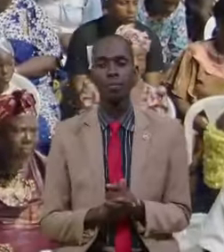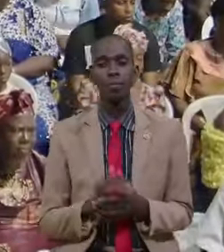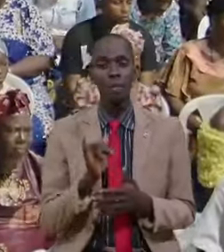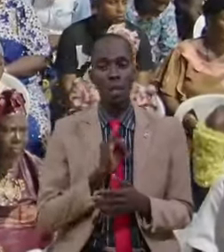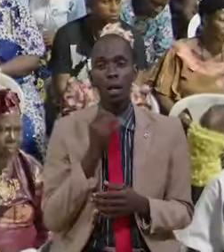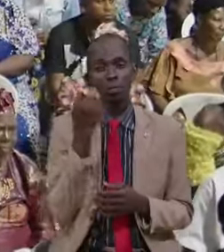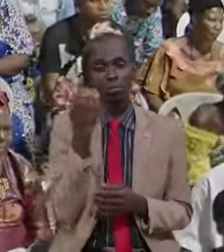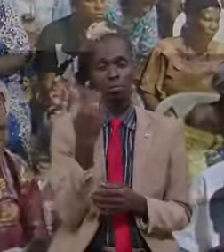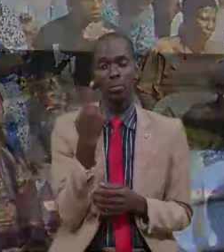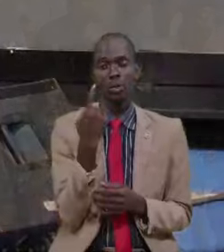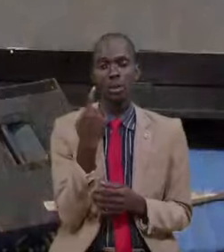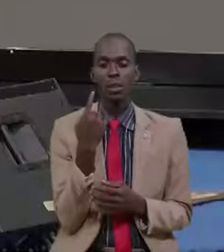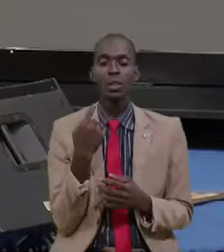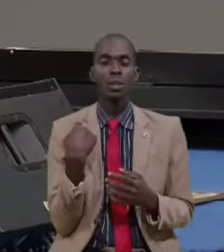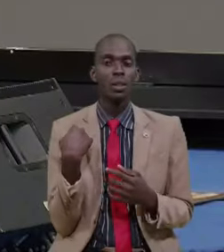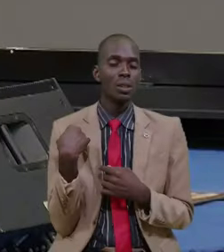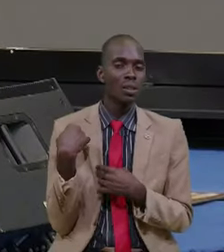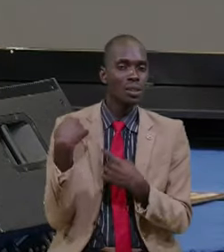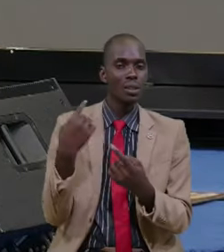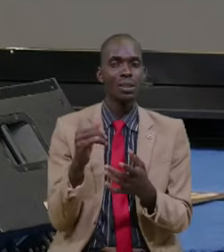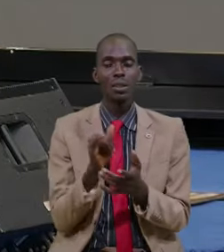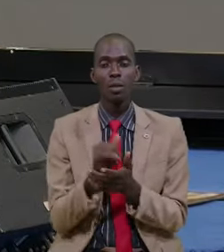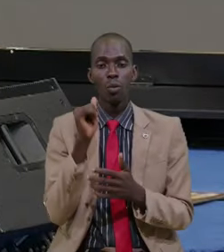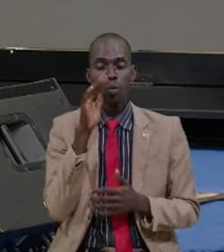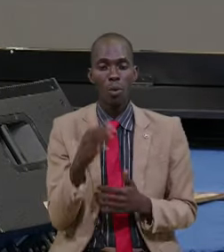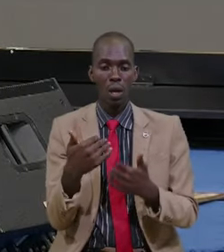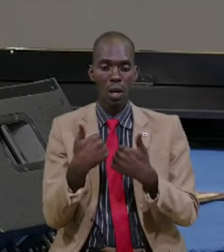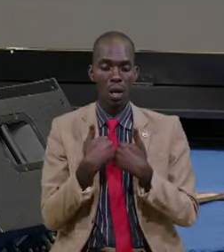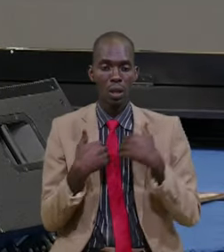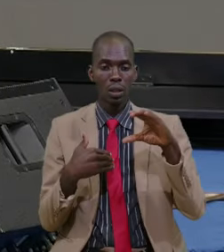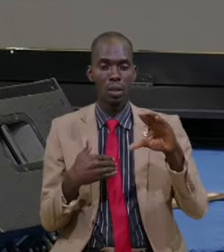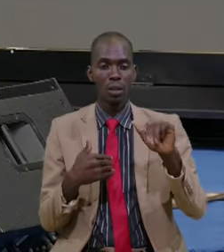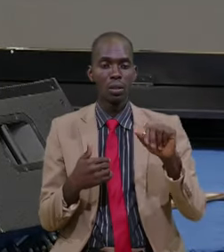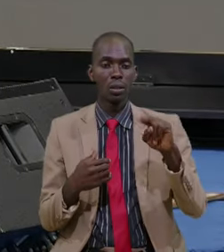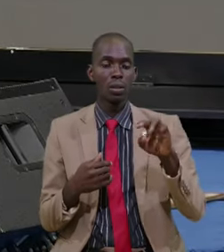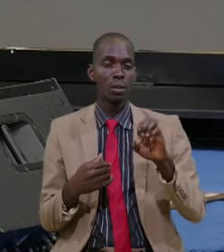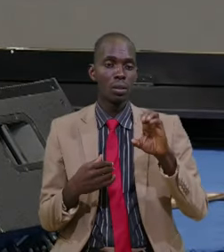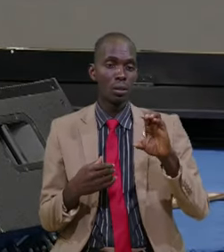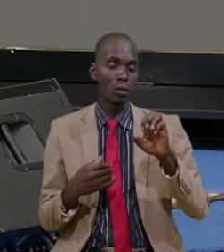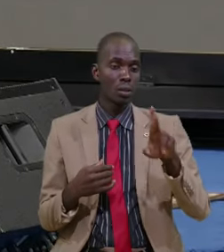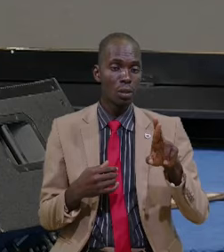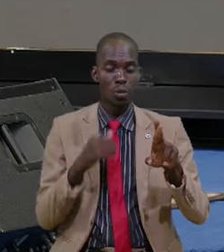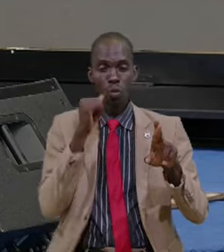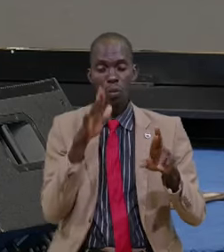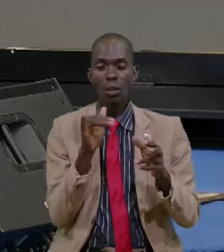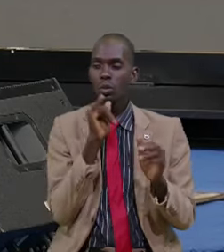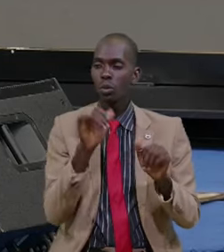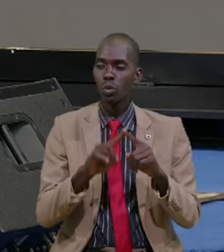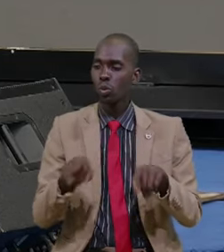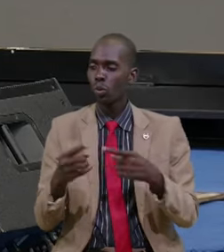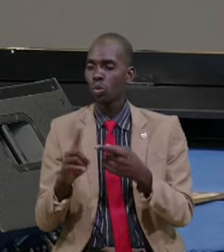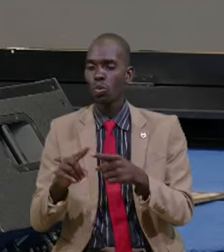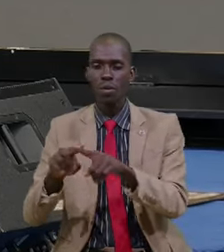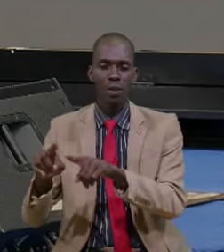I understand, since that woman had cancer, she couldn't go to all the places she used to go. Captivity,